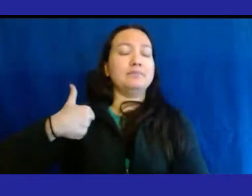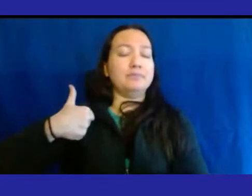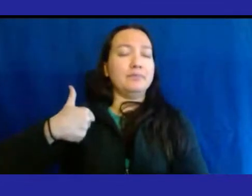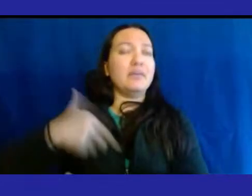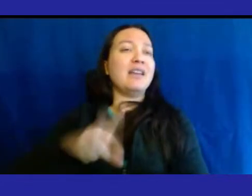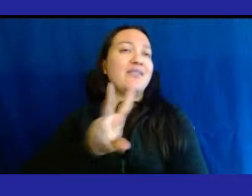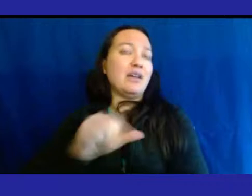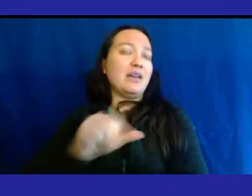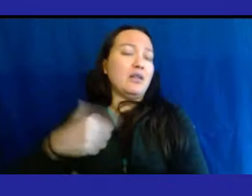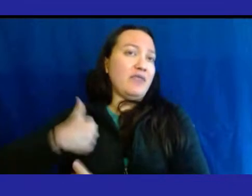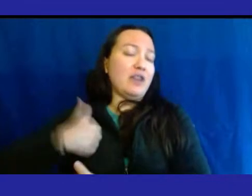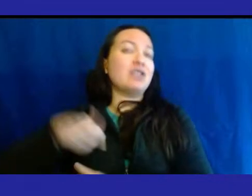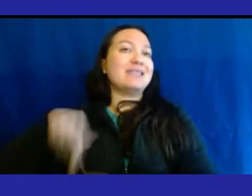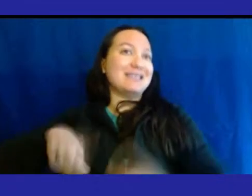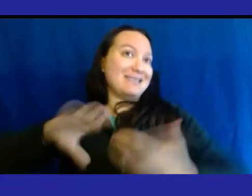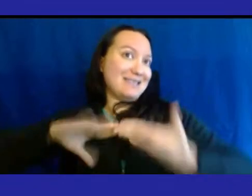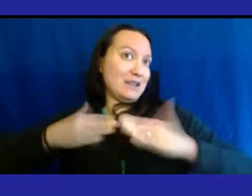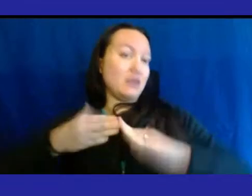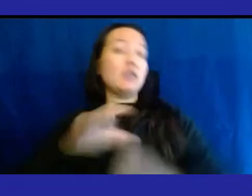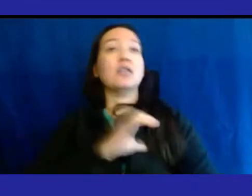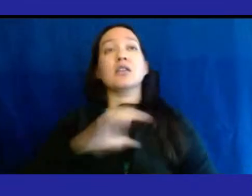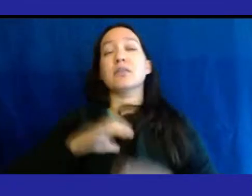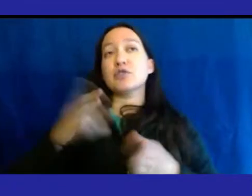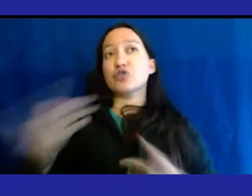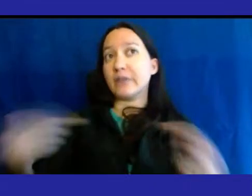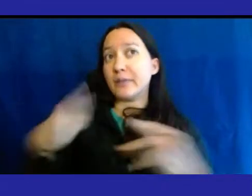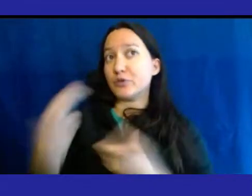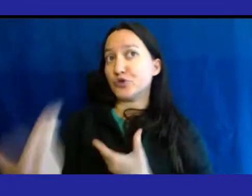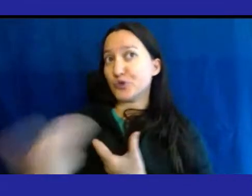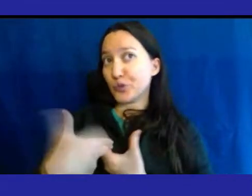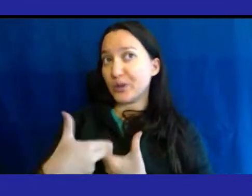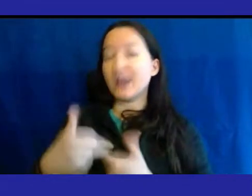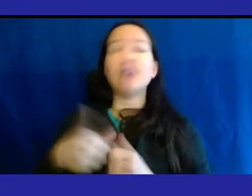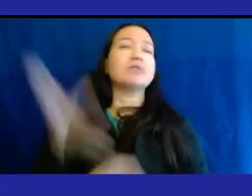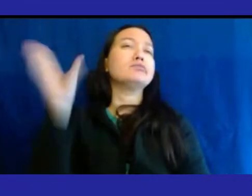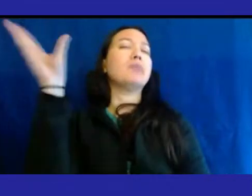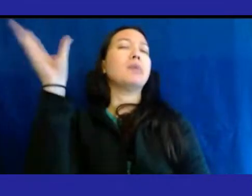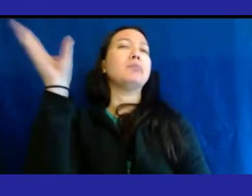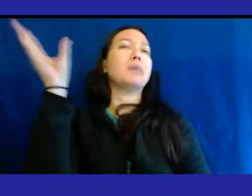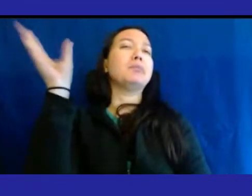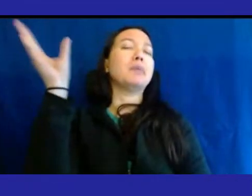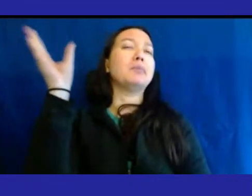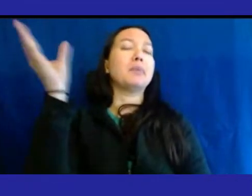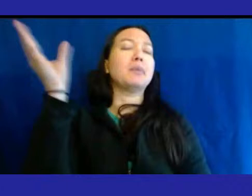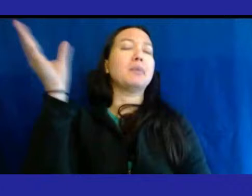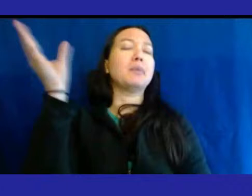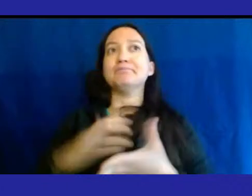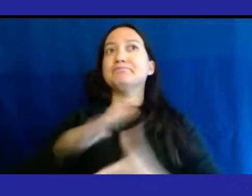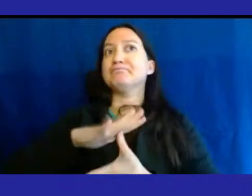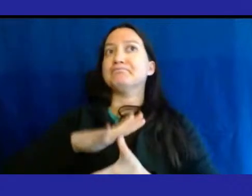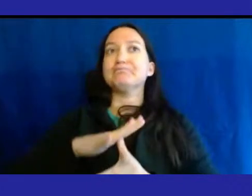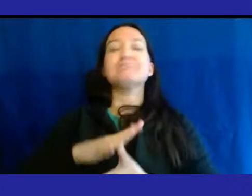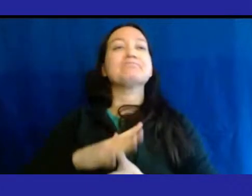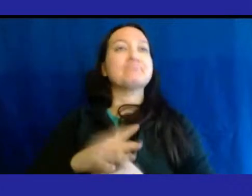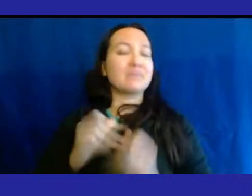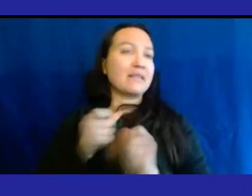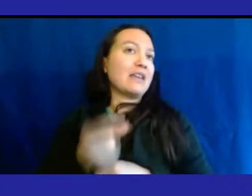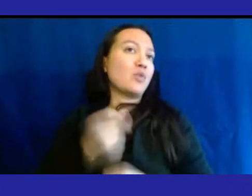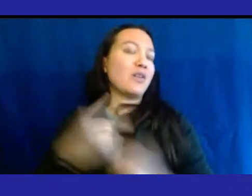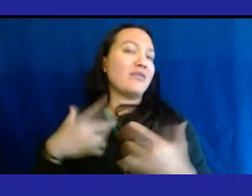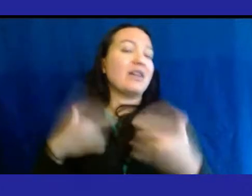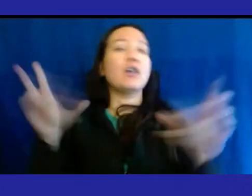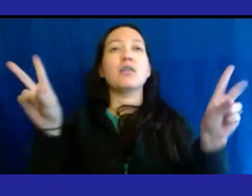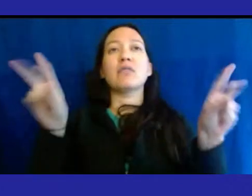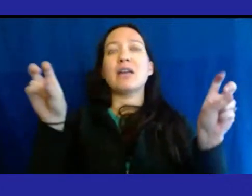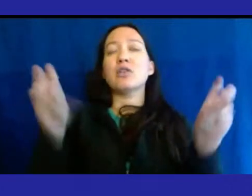for the city. Our commissioner came and joined us. He delivered the keynote speech. This was our inaugural Veterans event. It was entitled Serving Those